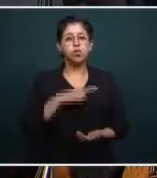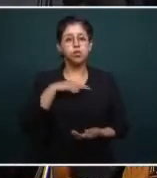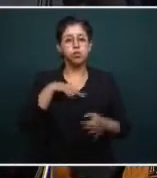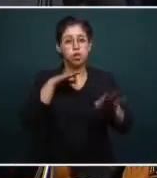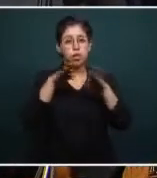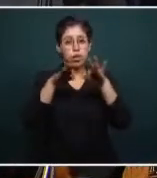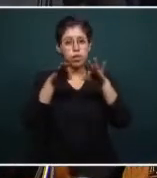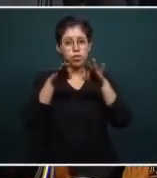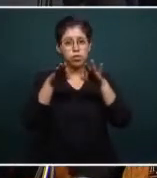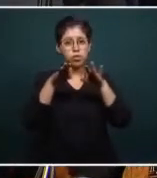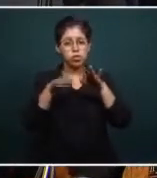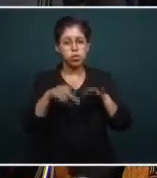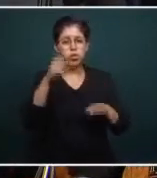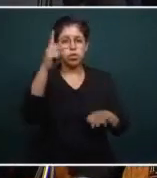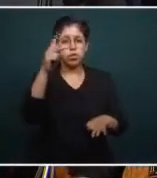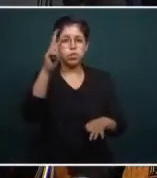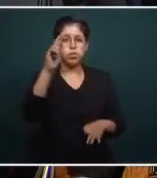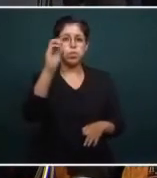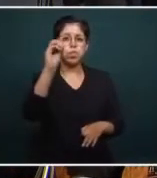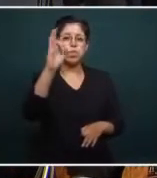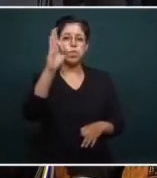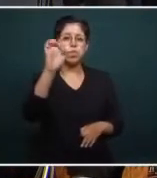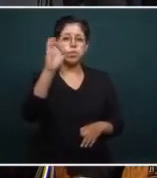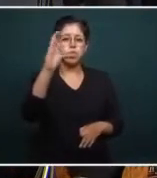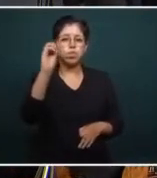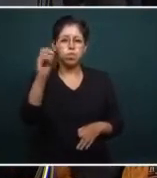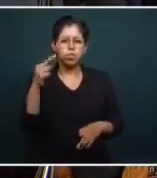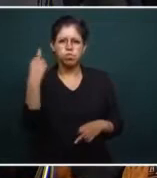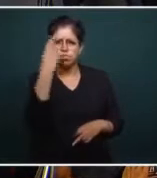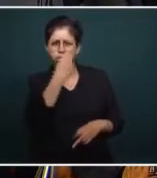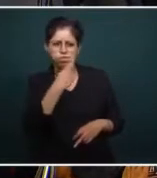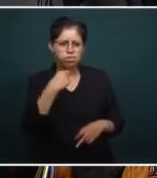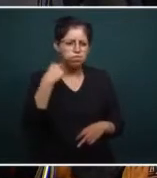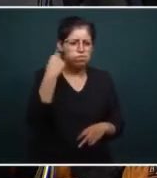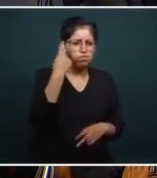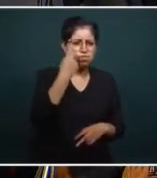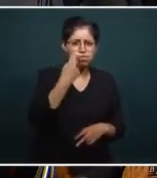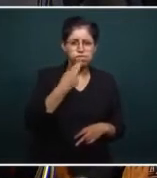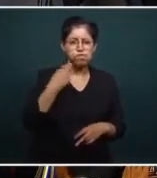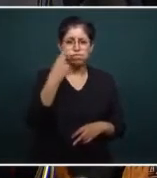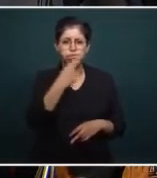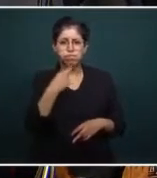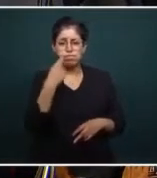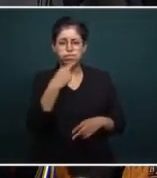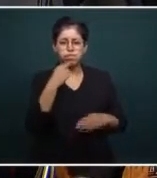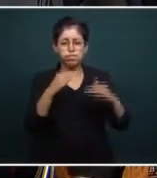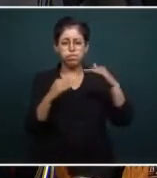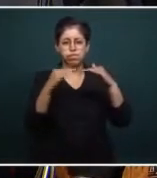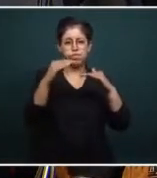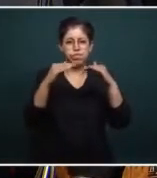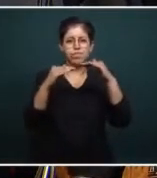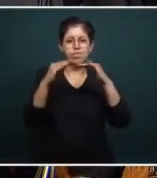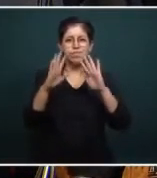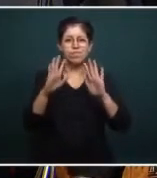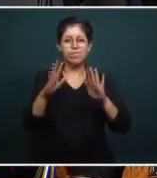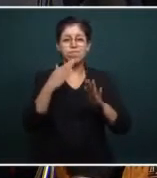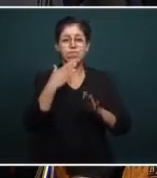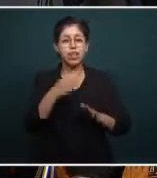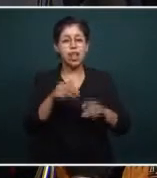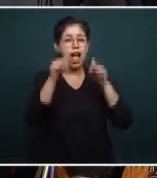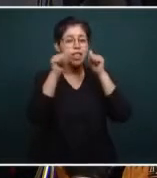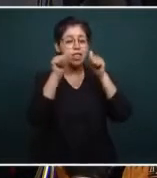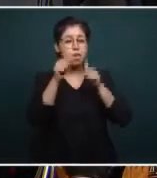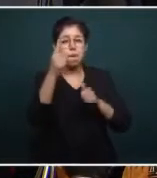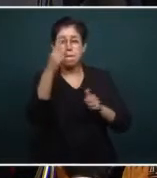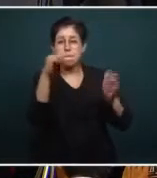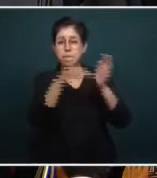see the Profeco en work materia done de by the verificación, verification. en esta semana que This concluyó, week, we atendimos concluded we attended